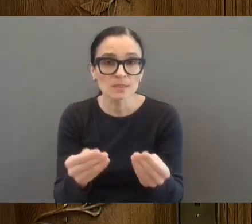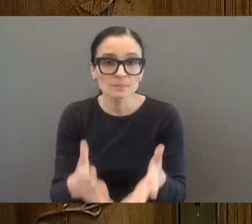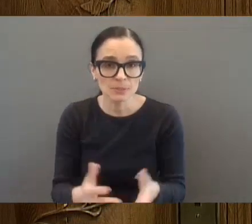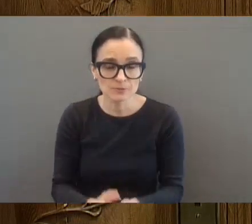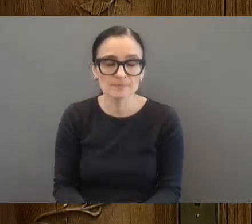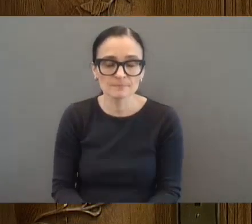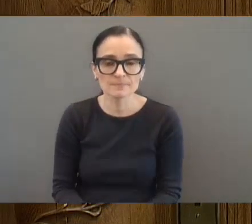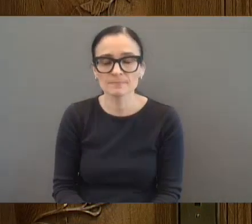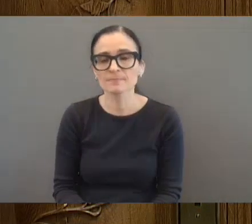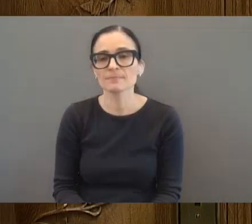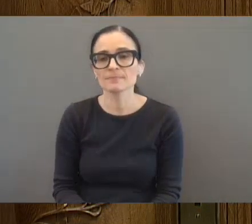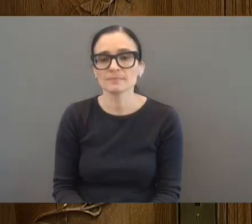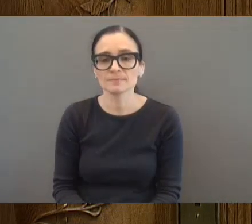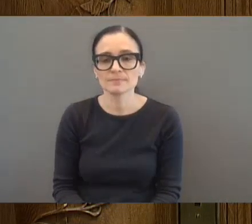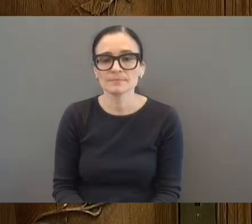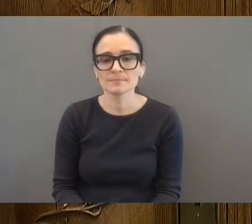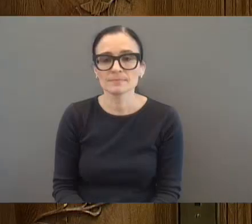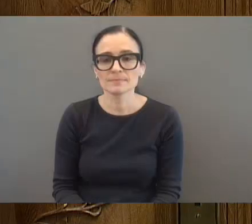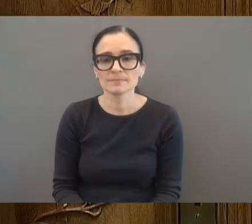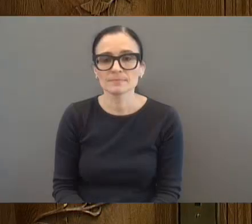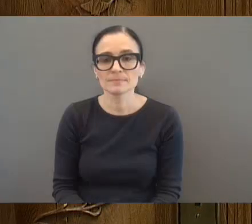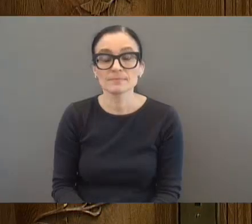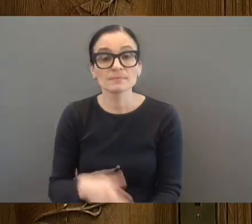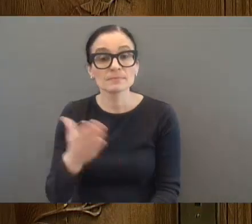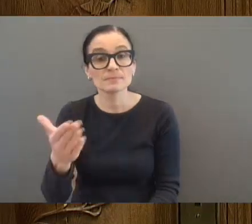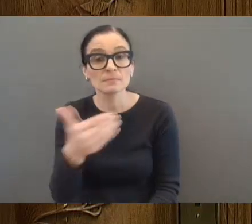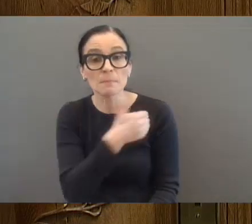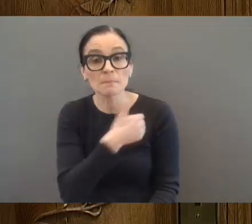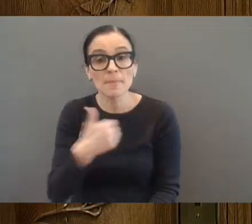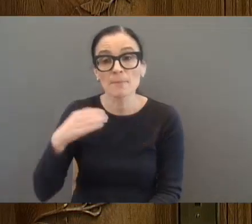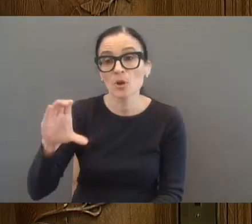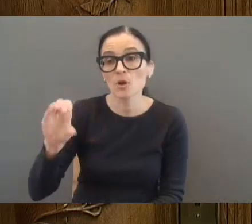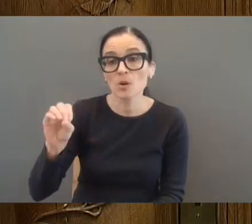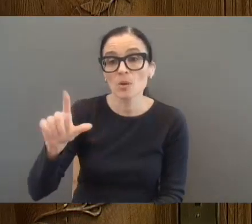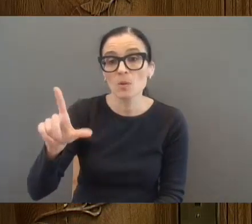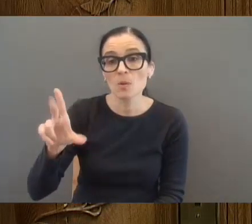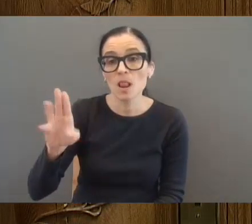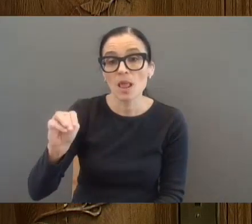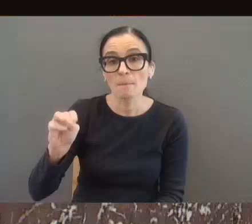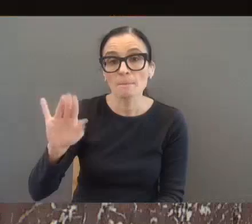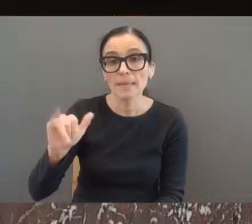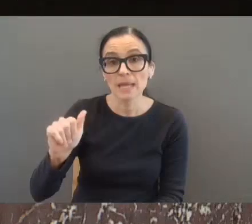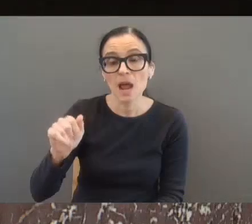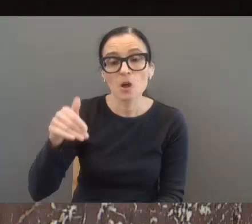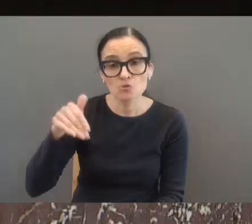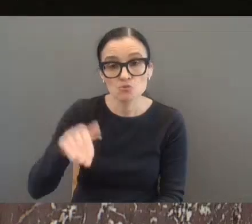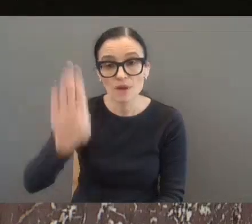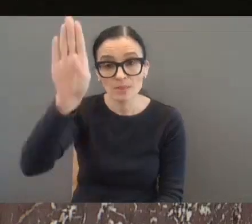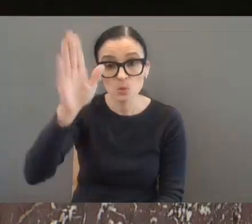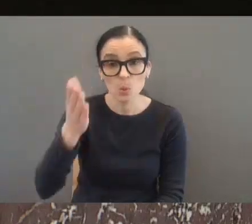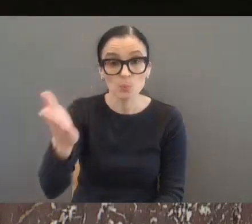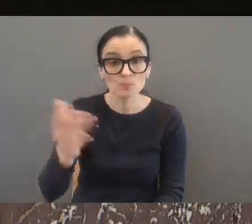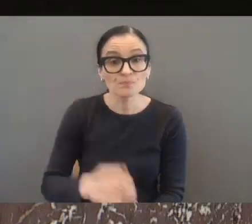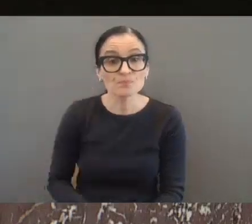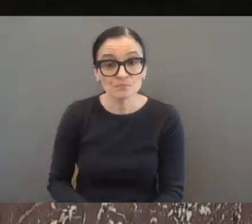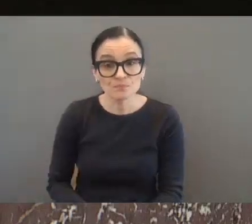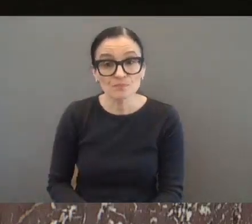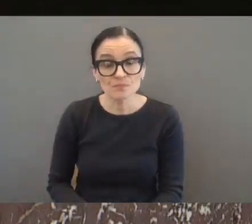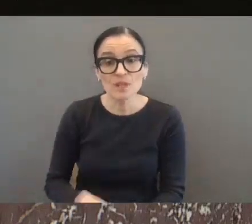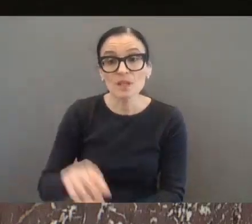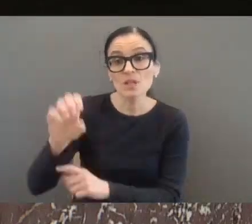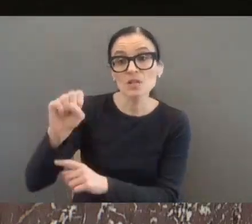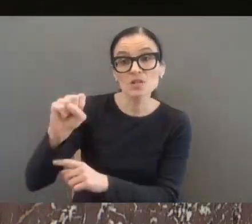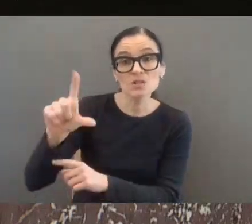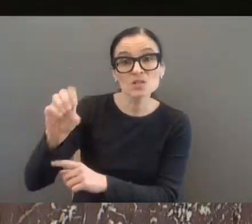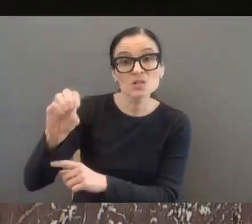Member for Columbia River Revelstoke. Mr. Speaker, the Slocan Community Health Centre ER is over 2 hours from Queen Victoria Hospital